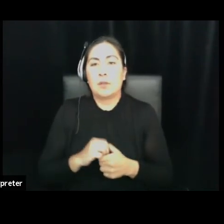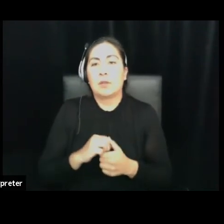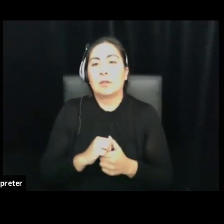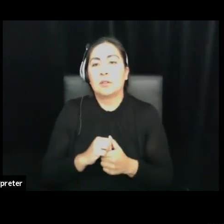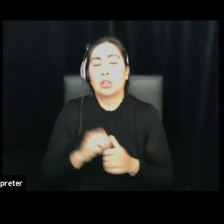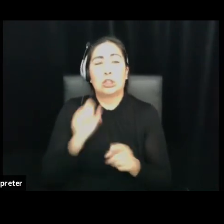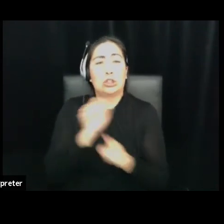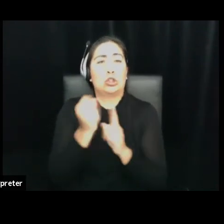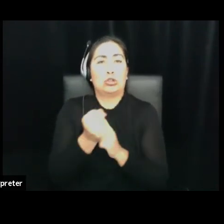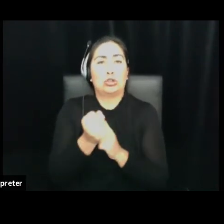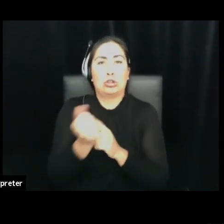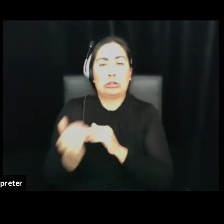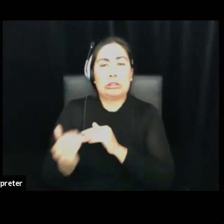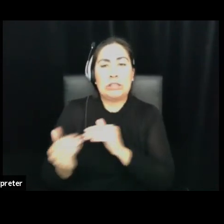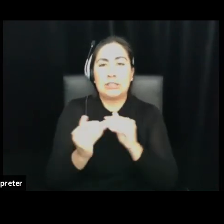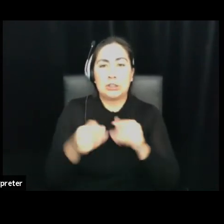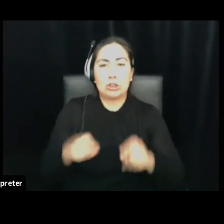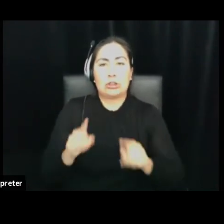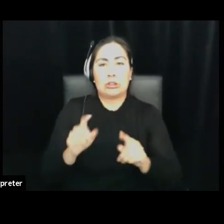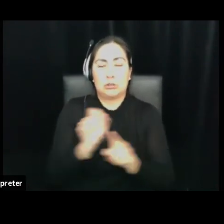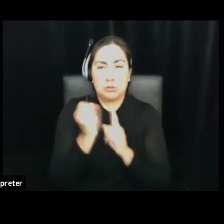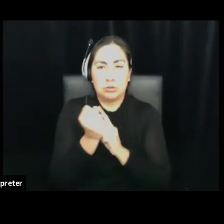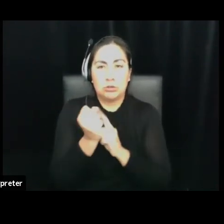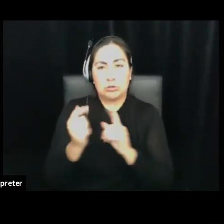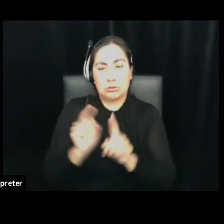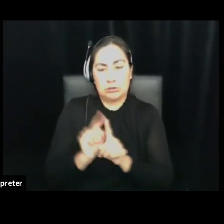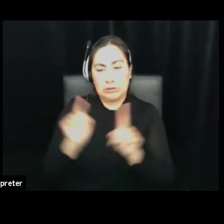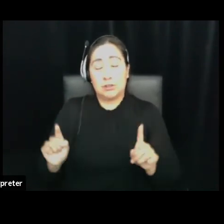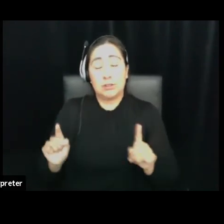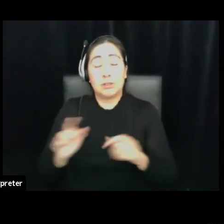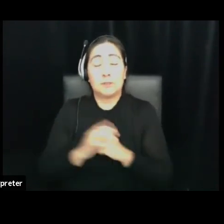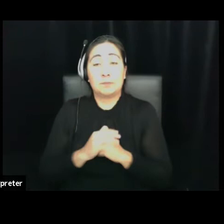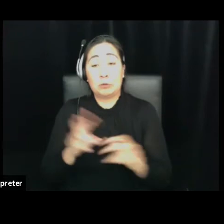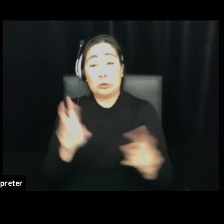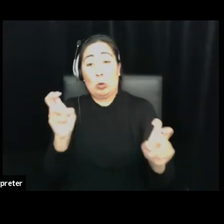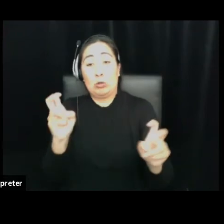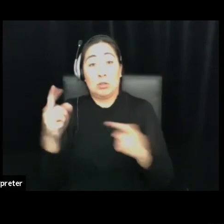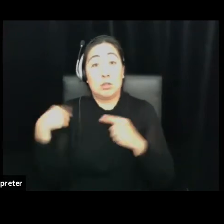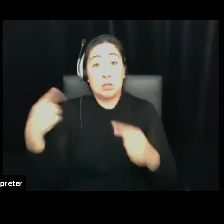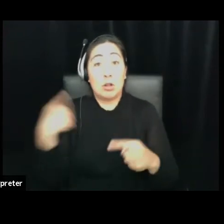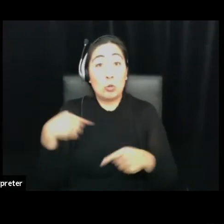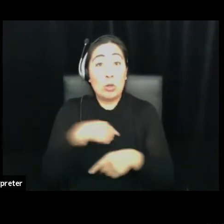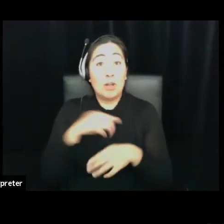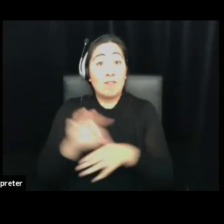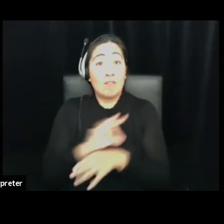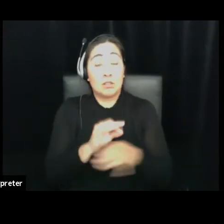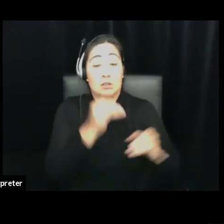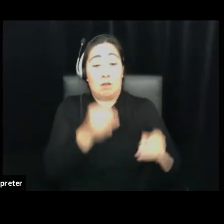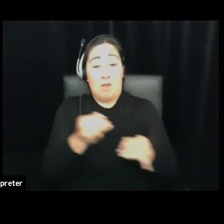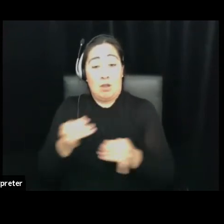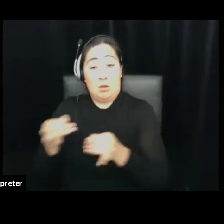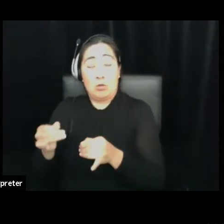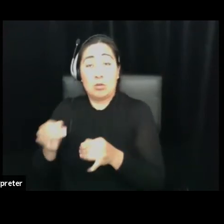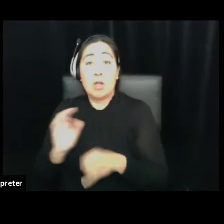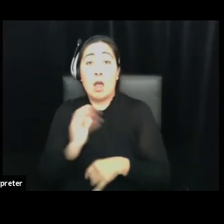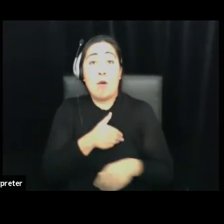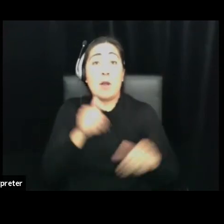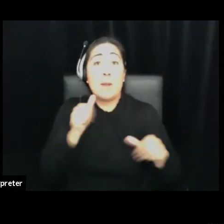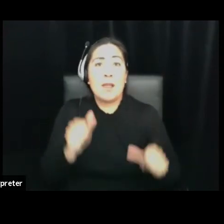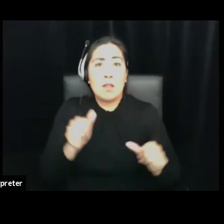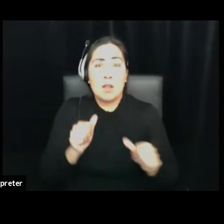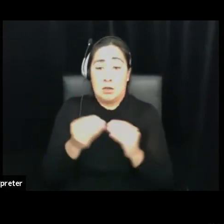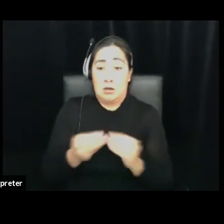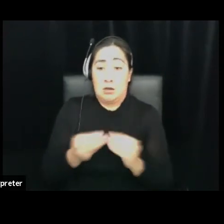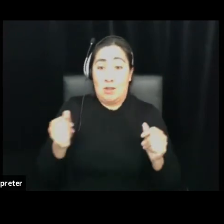Quote, as long as we function as individuals, our ability to solve complex social problems